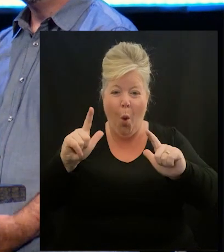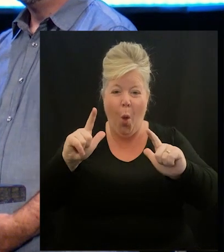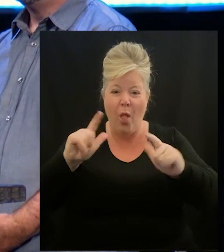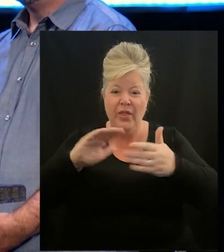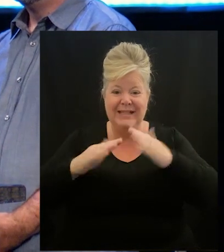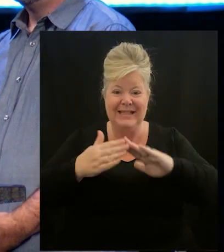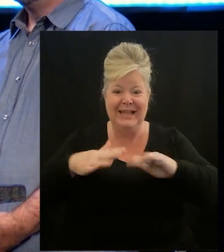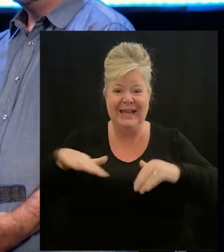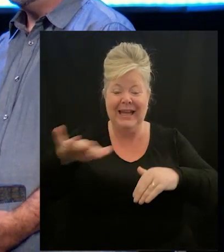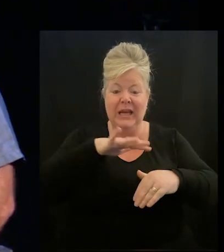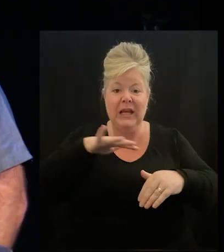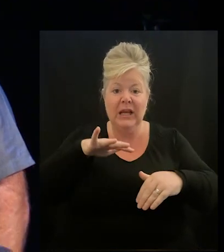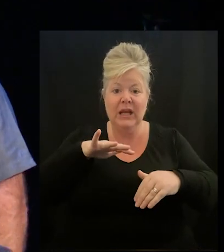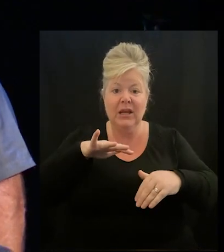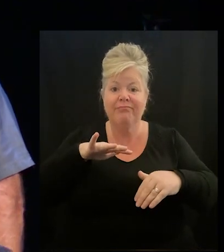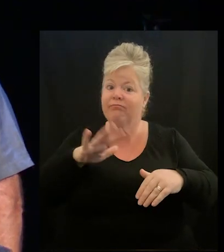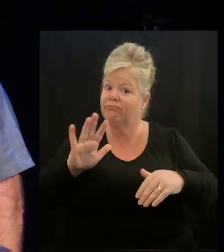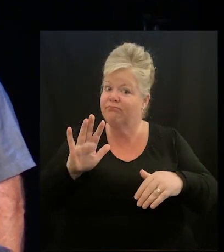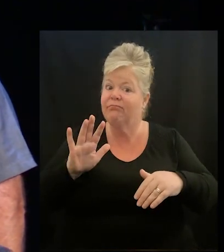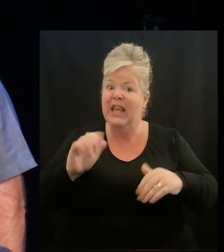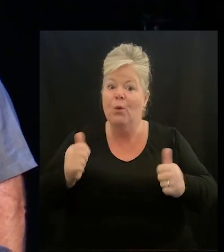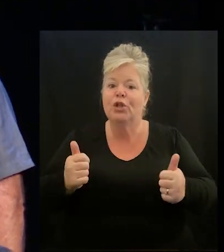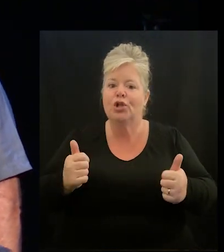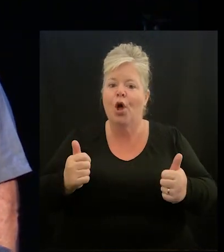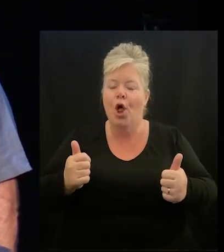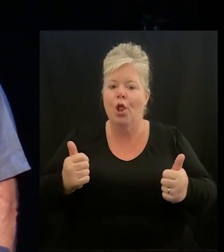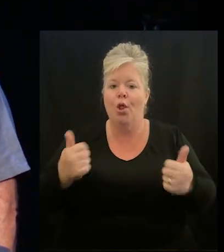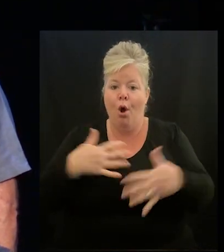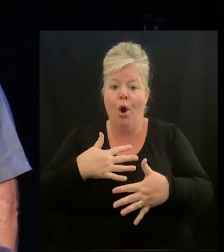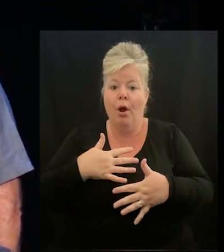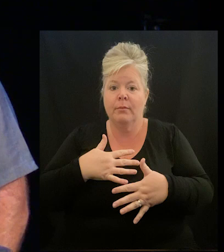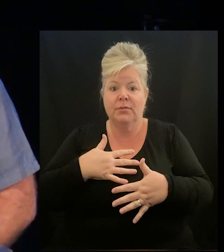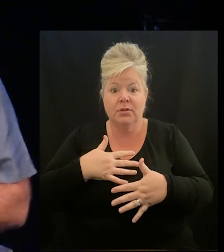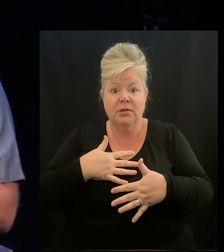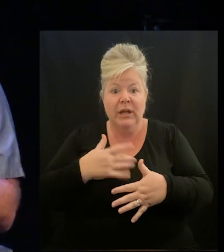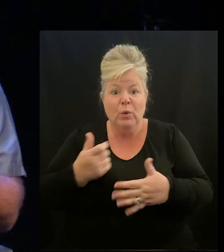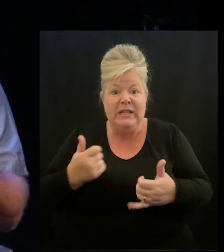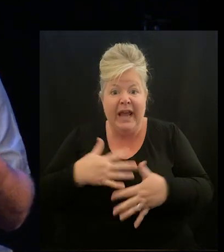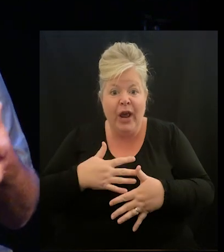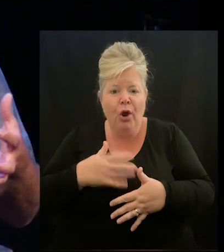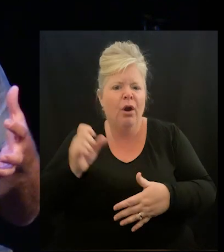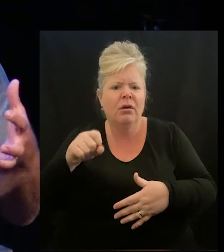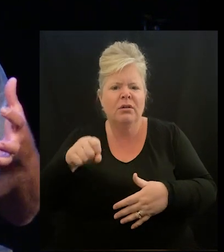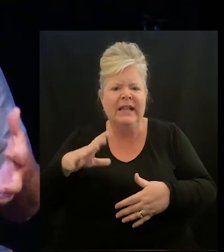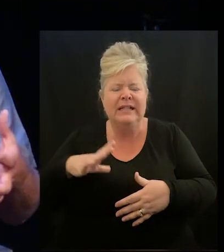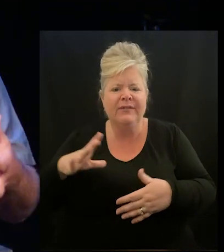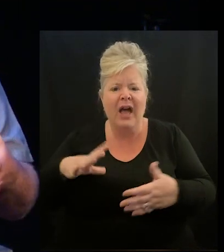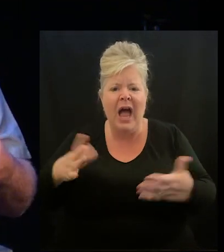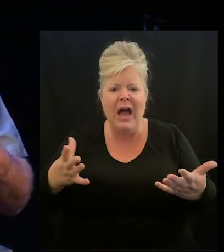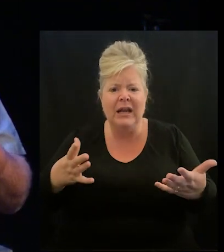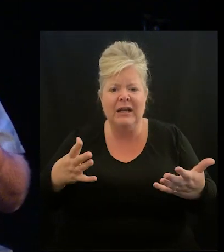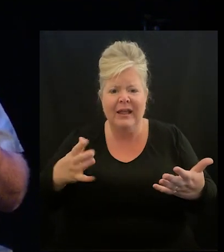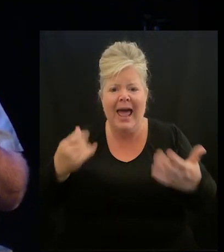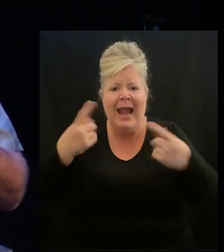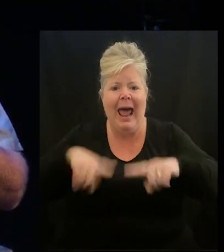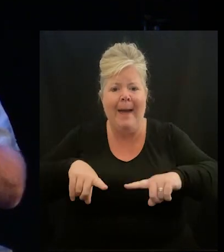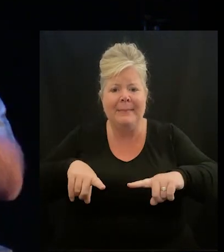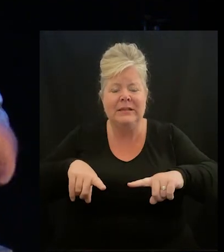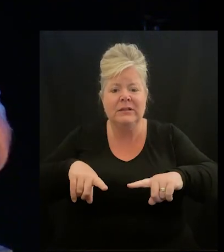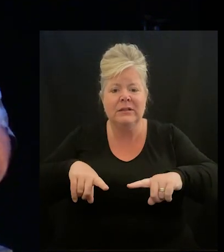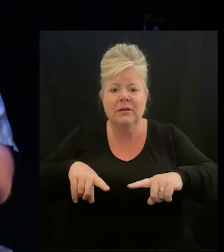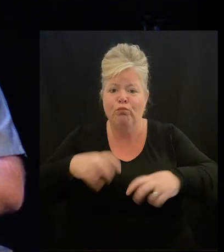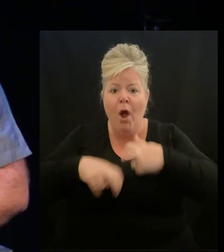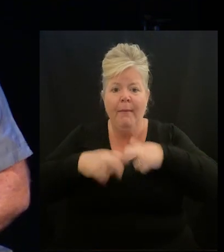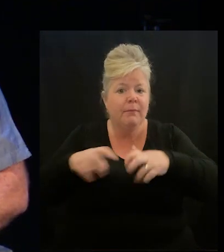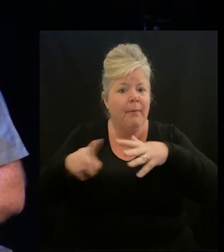fear. He wasn't immune to the fear that comes from sudden problems. But